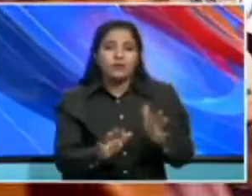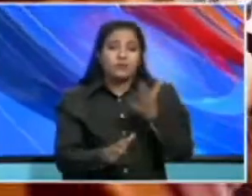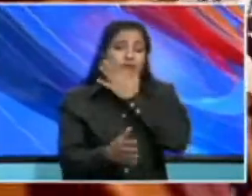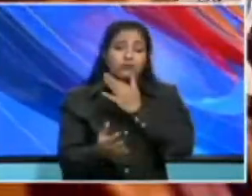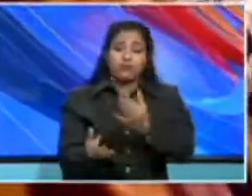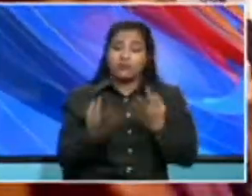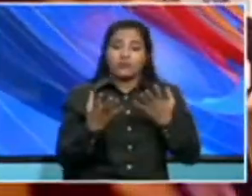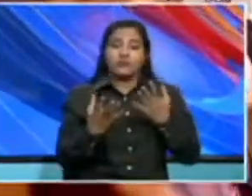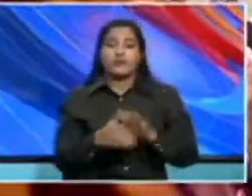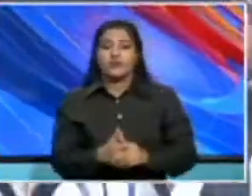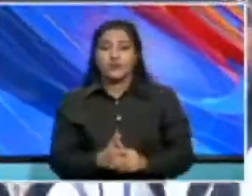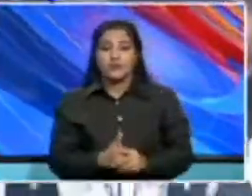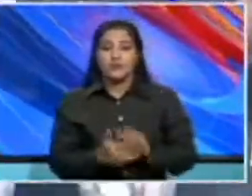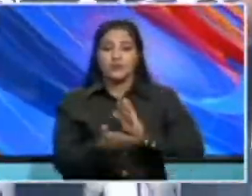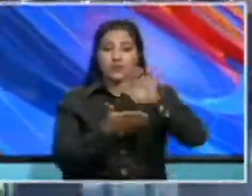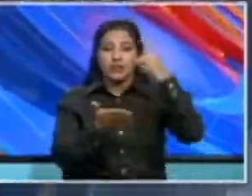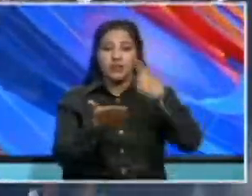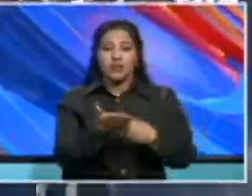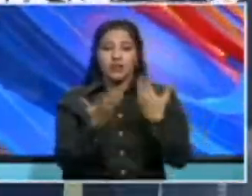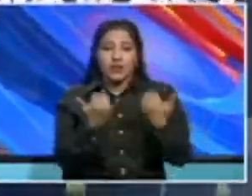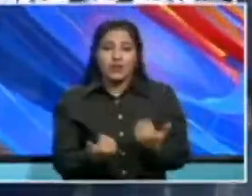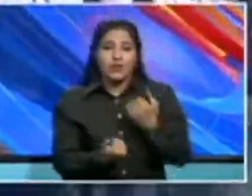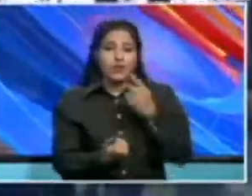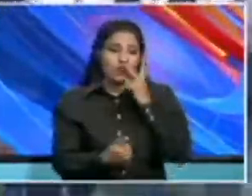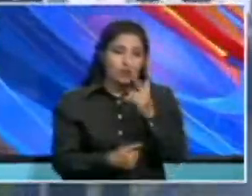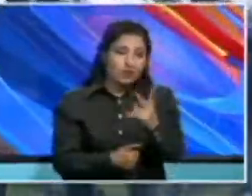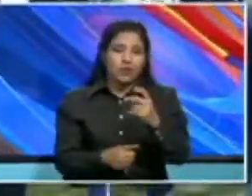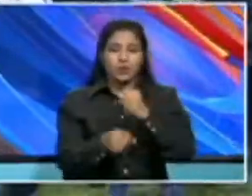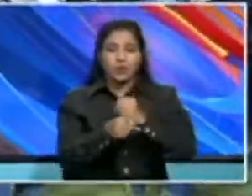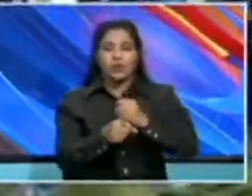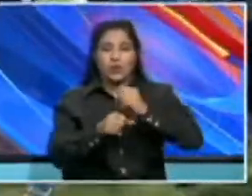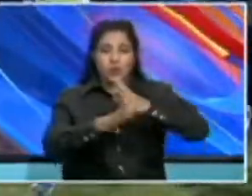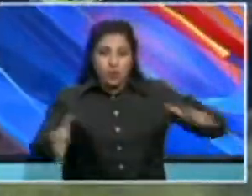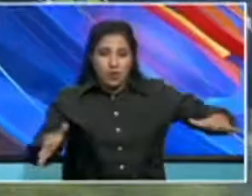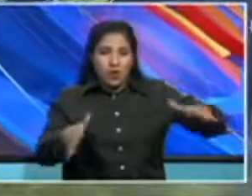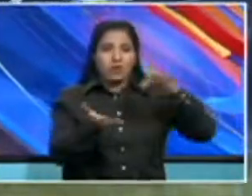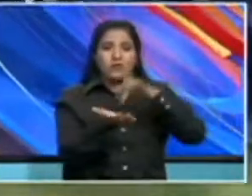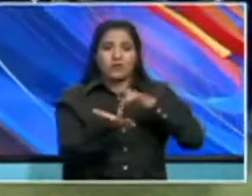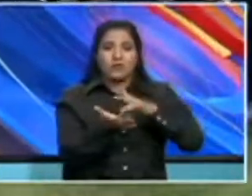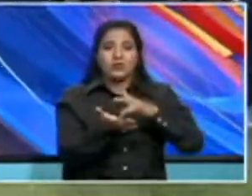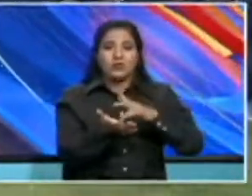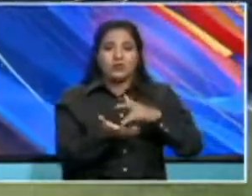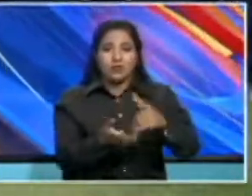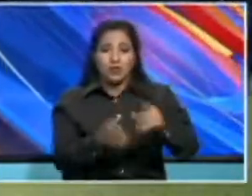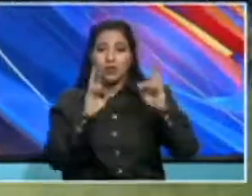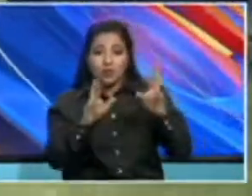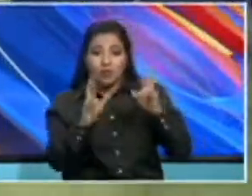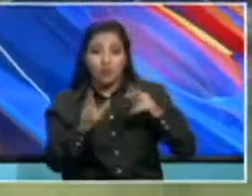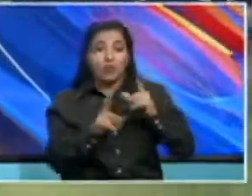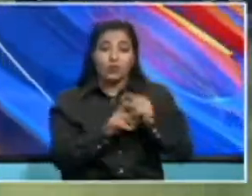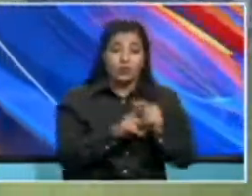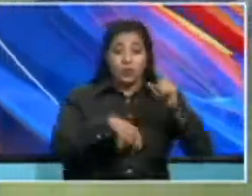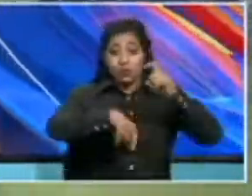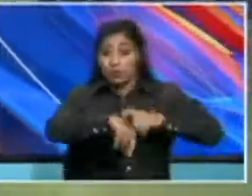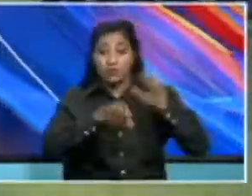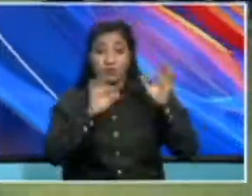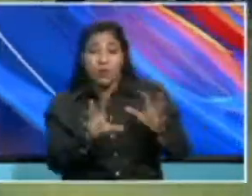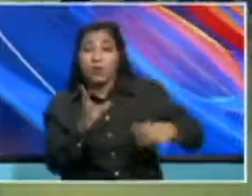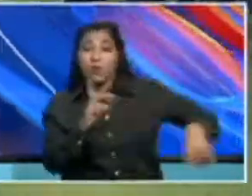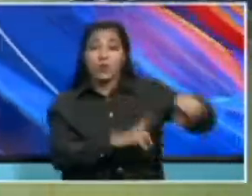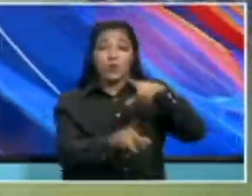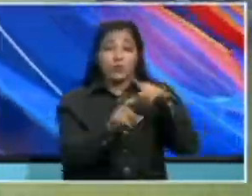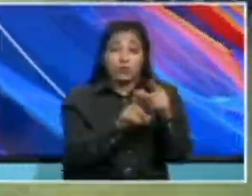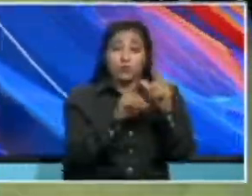Delhi, Haryana. Strong contenders to Goa. What a spectacle, what a day, what a time it will be for all